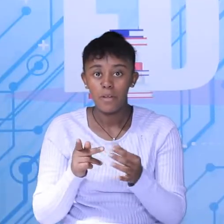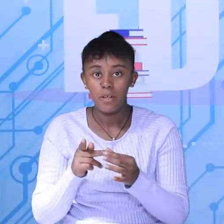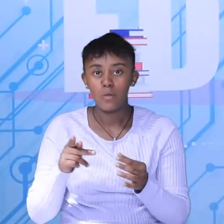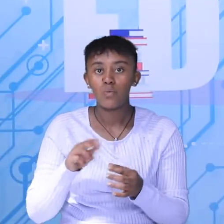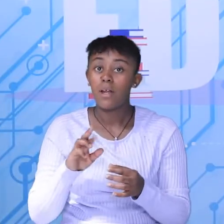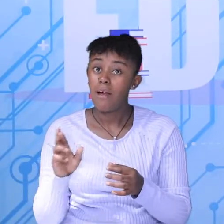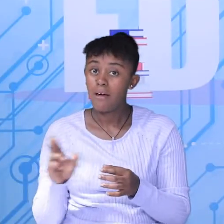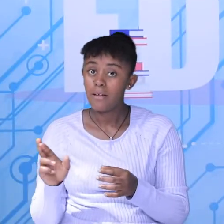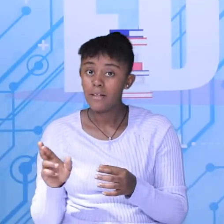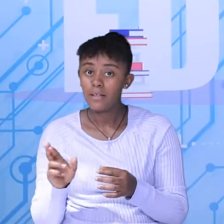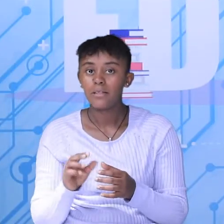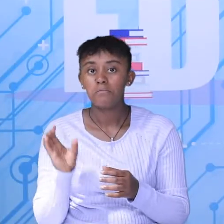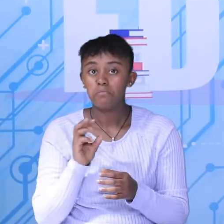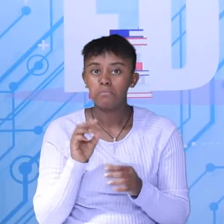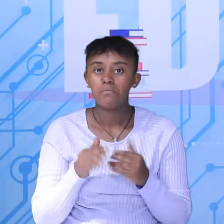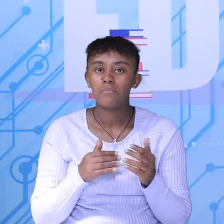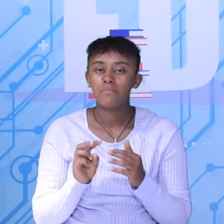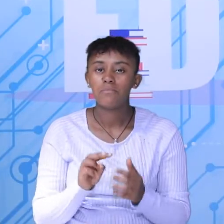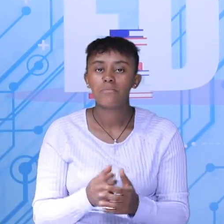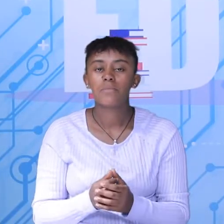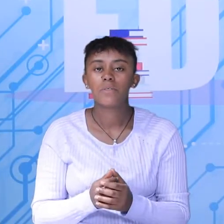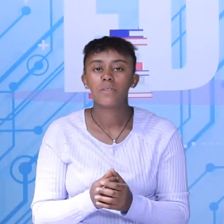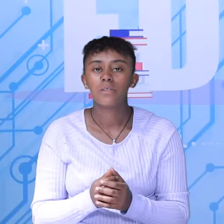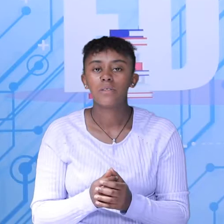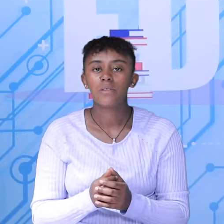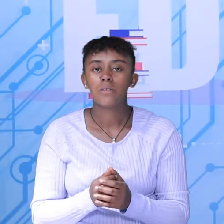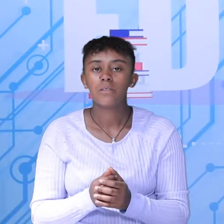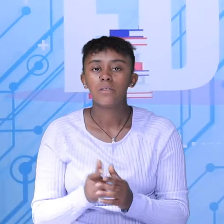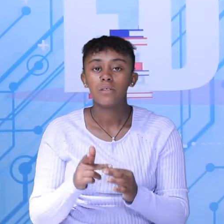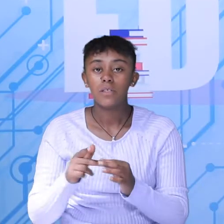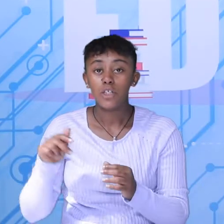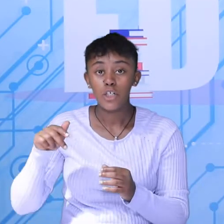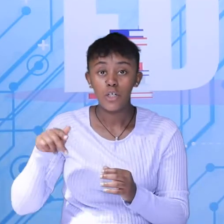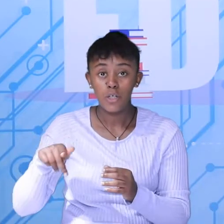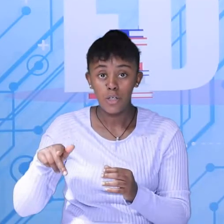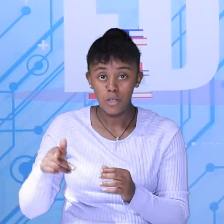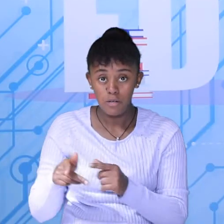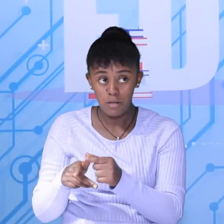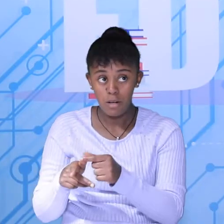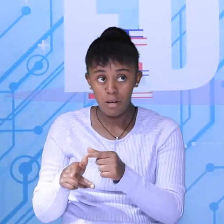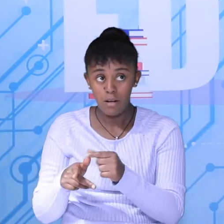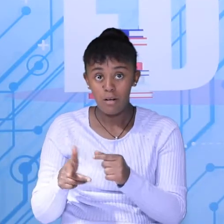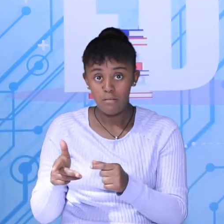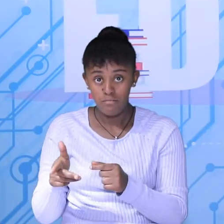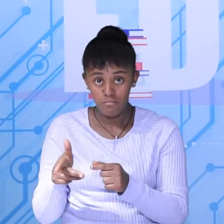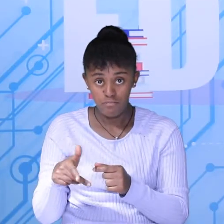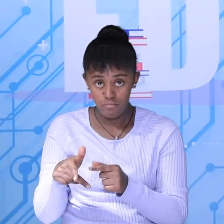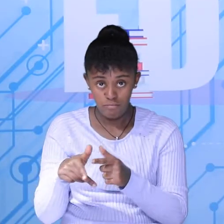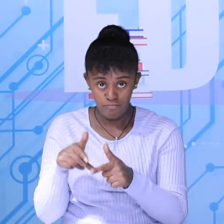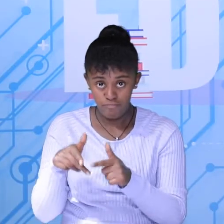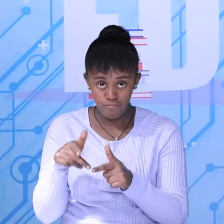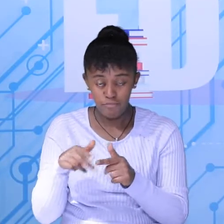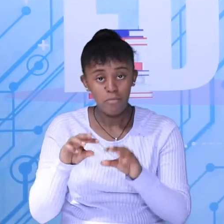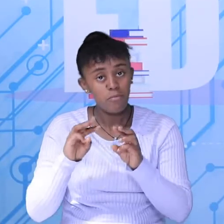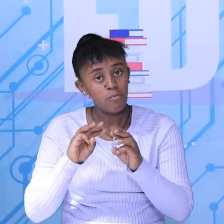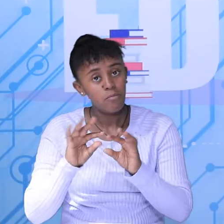the right, the current is acting downward. So, using your right-hand rule, your thumb points towards you,